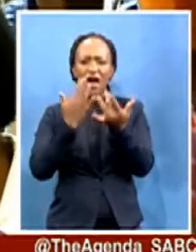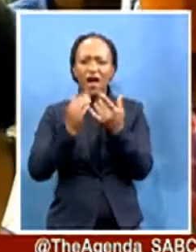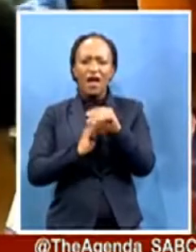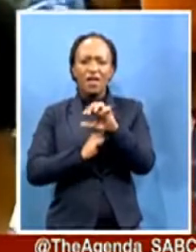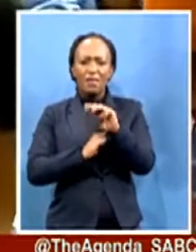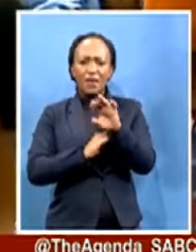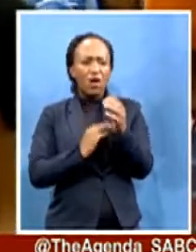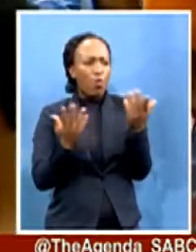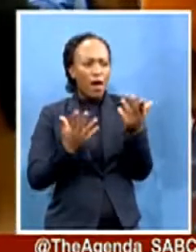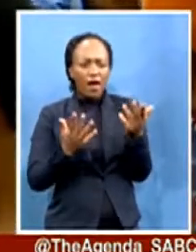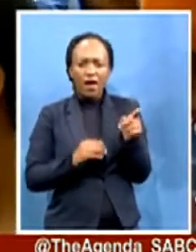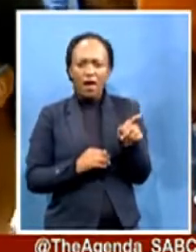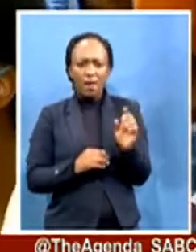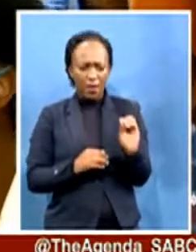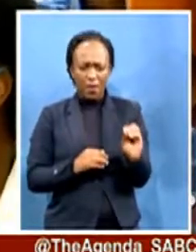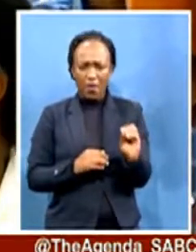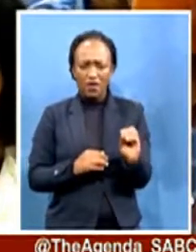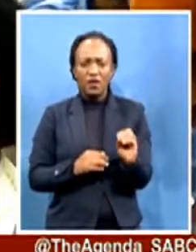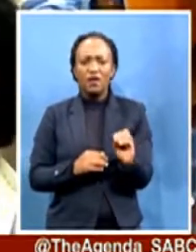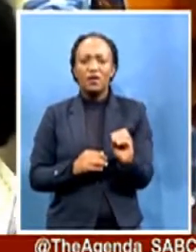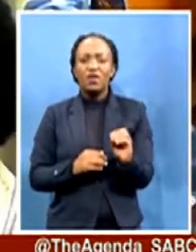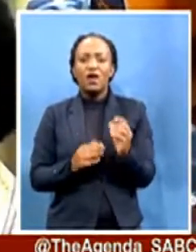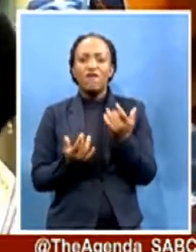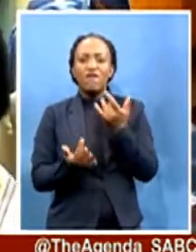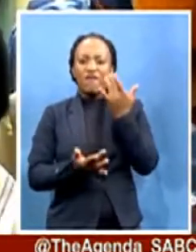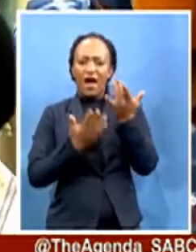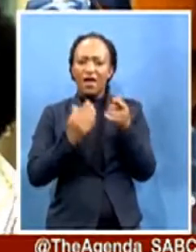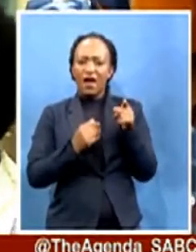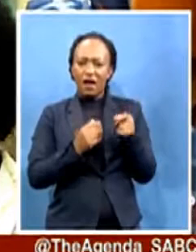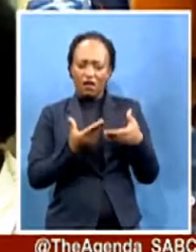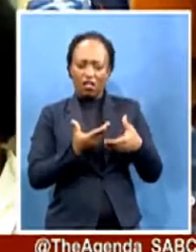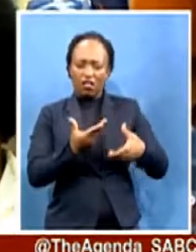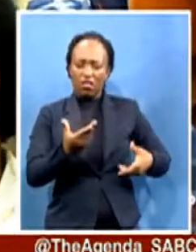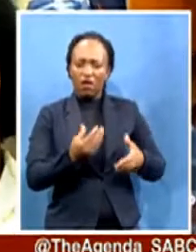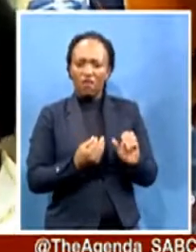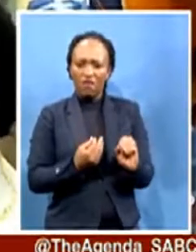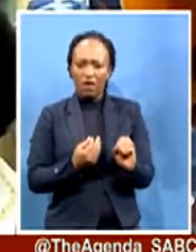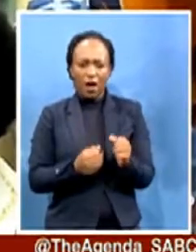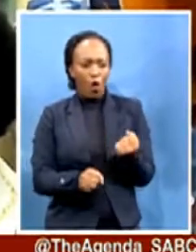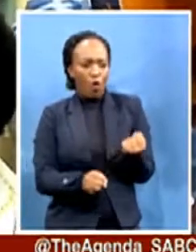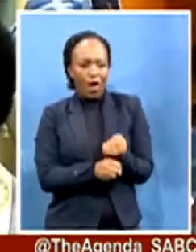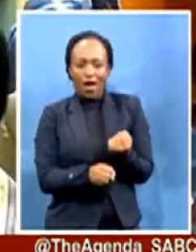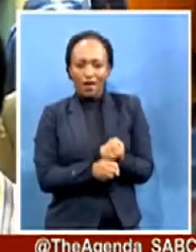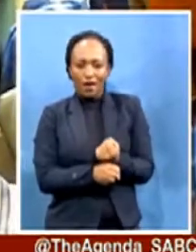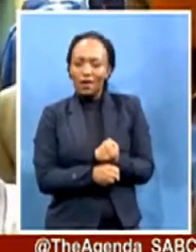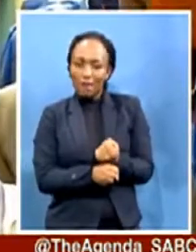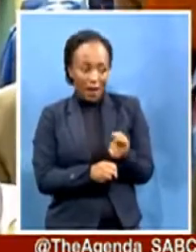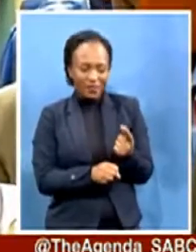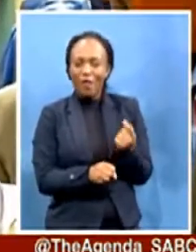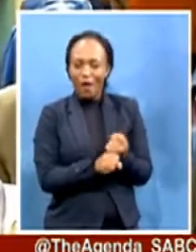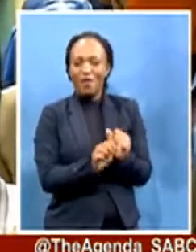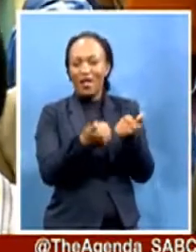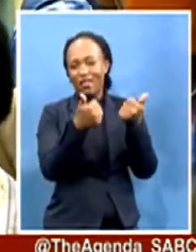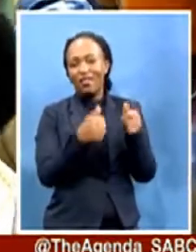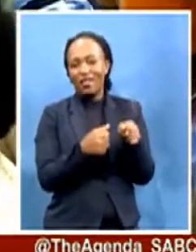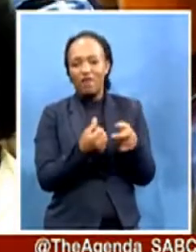hose? In this case, it was there. Oh, but it was not working. In this case, it was. which means that